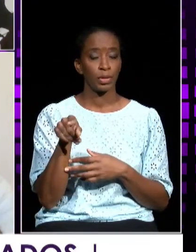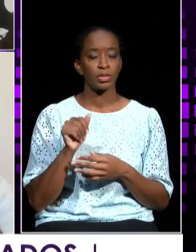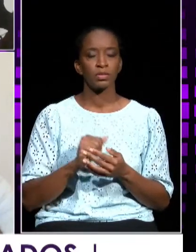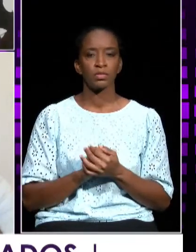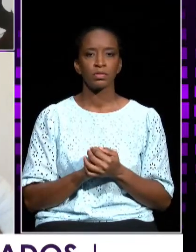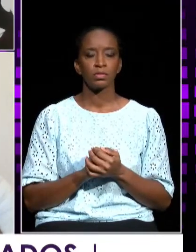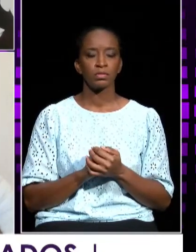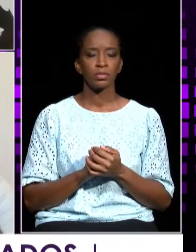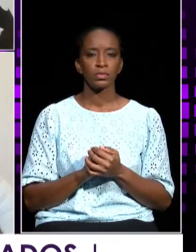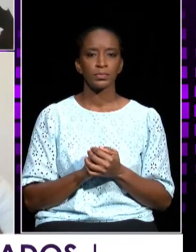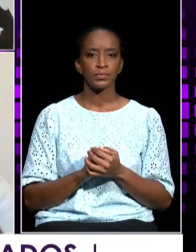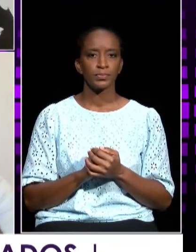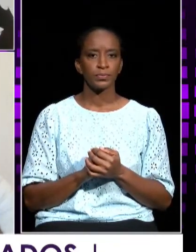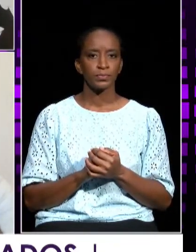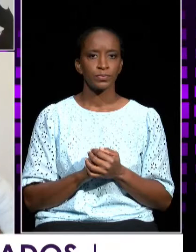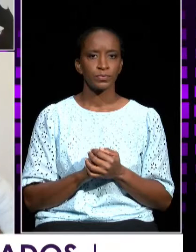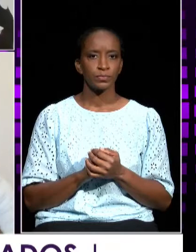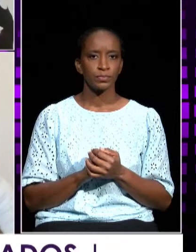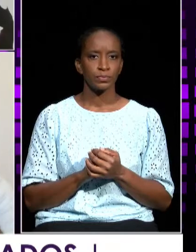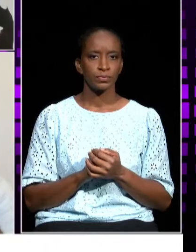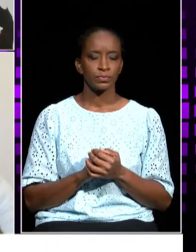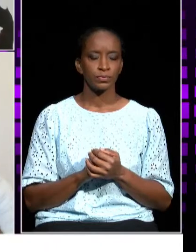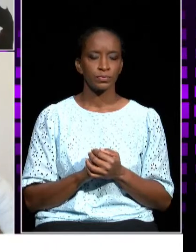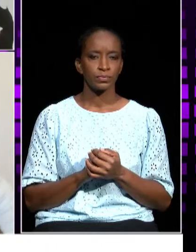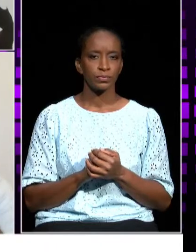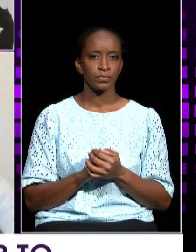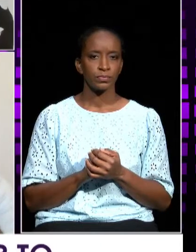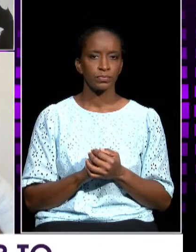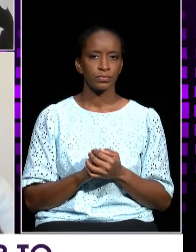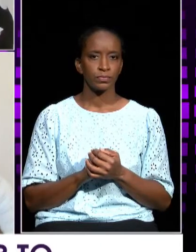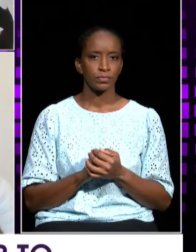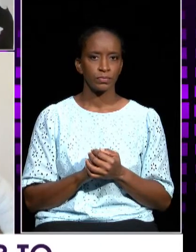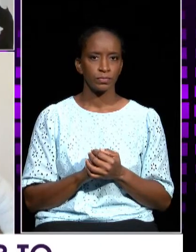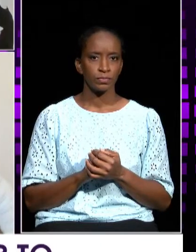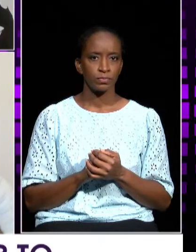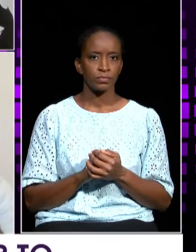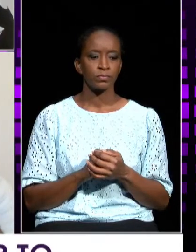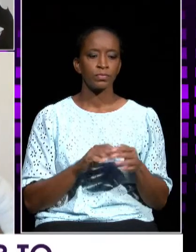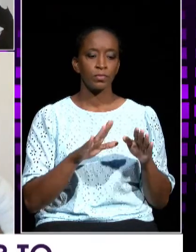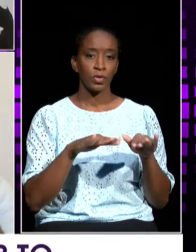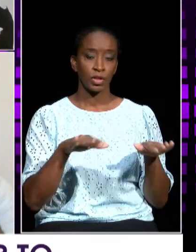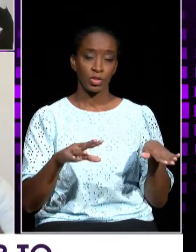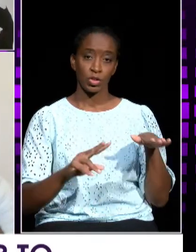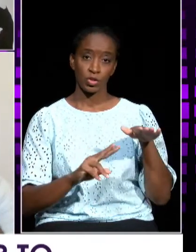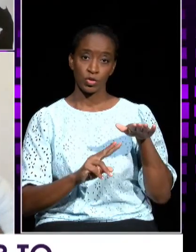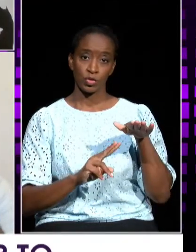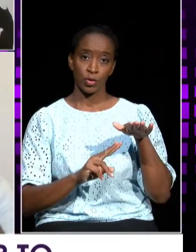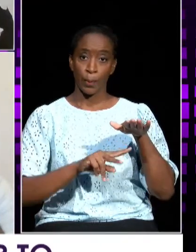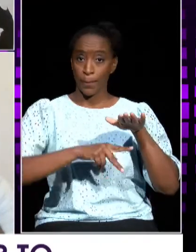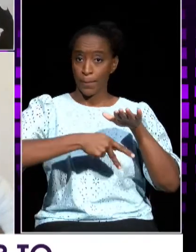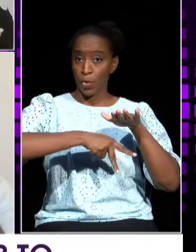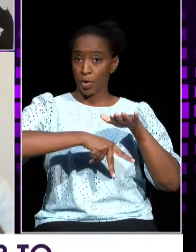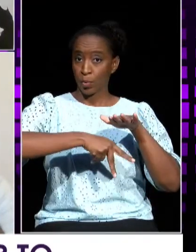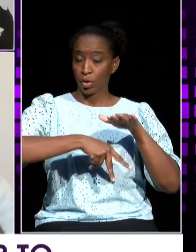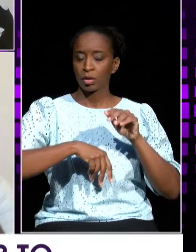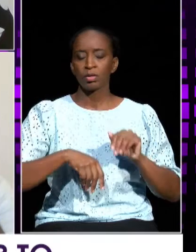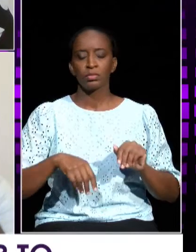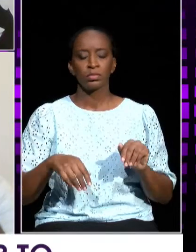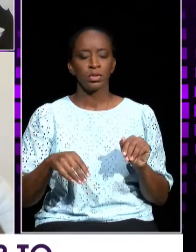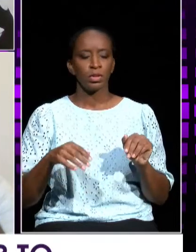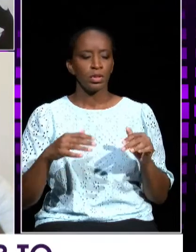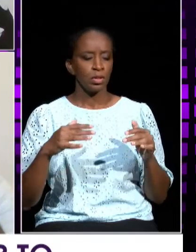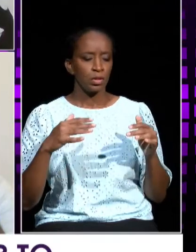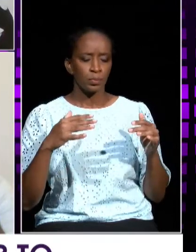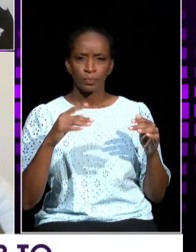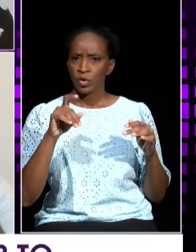us to think about what messages can we send then at the primary level? What is appropriate then at the primary level for our children? If we're thinking